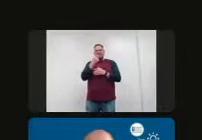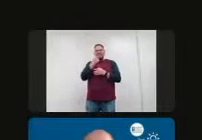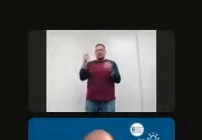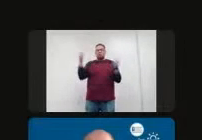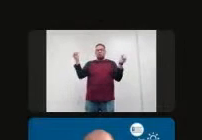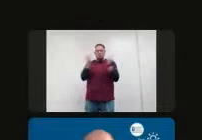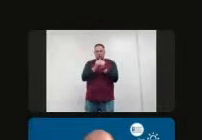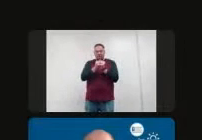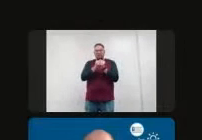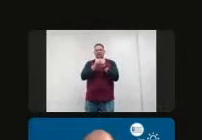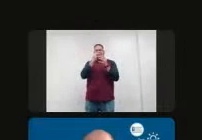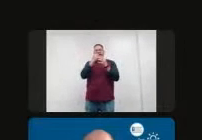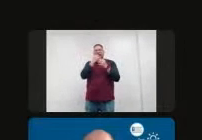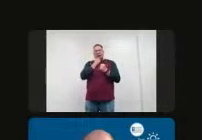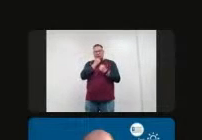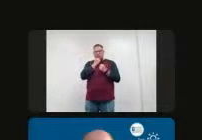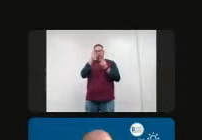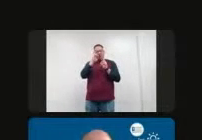respect.